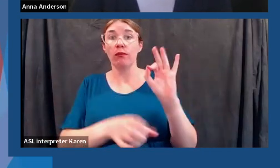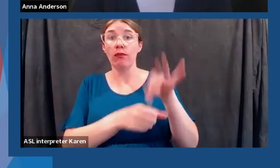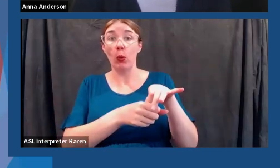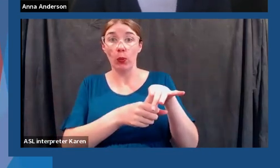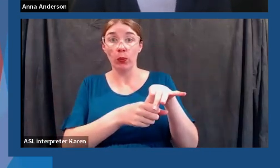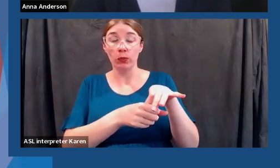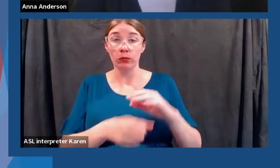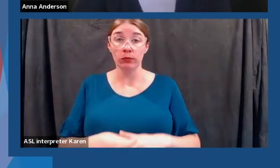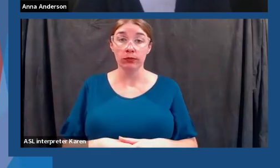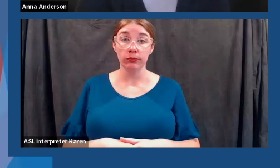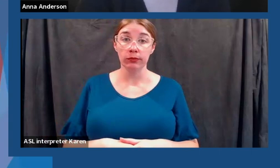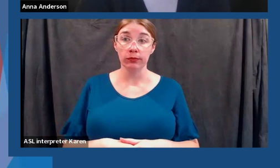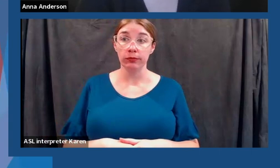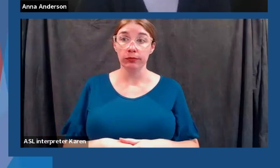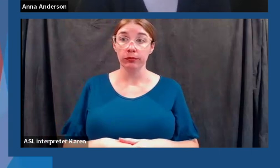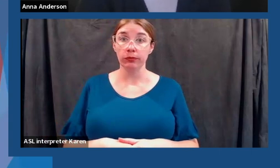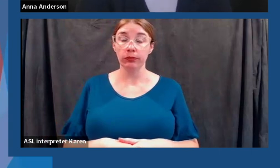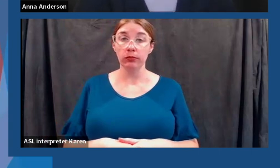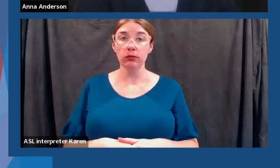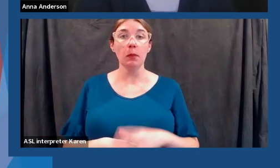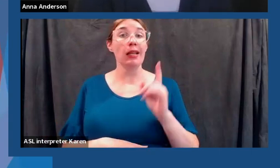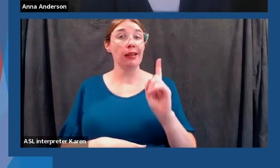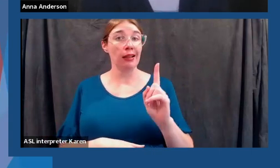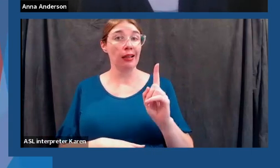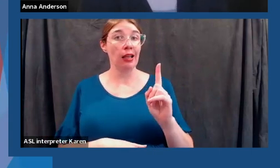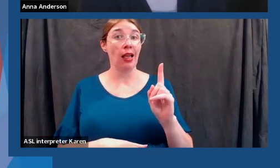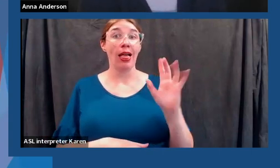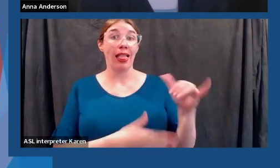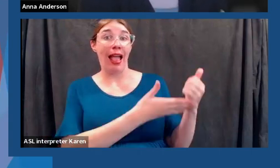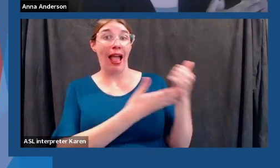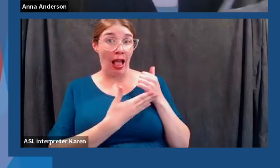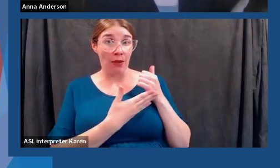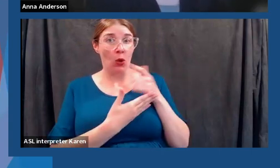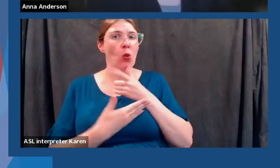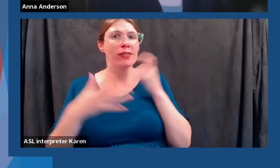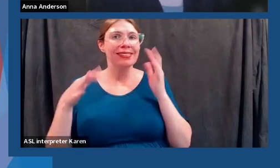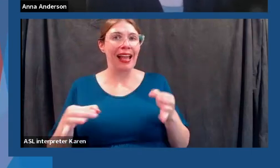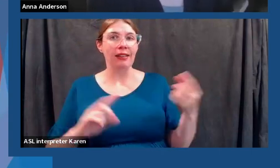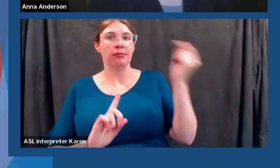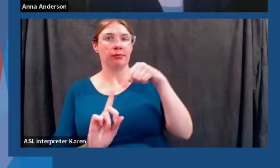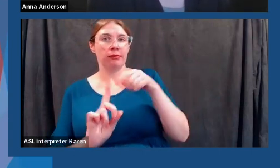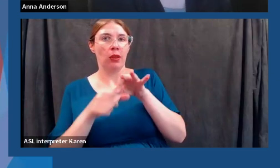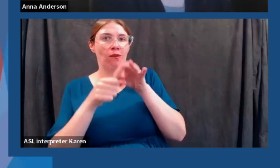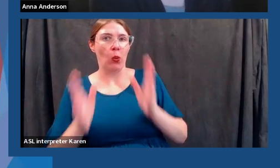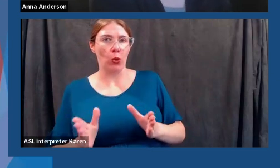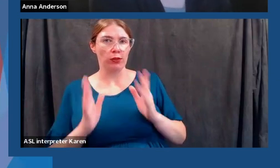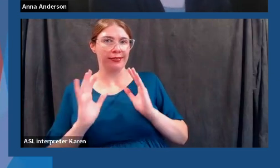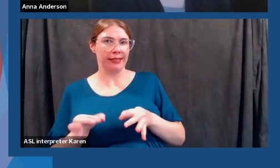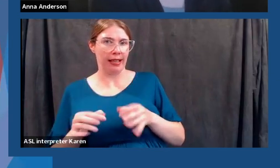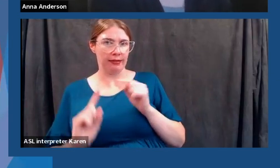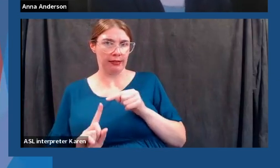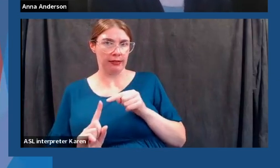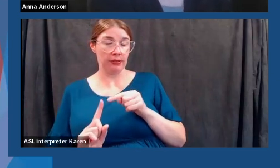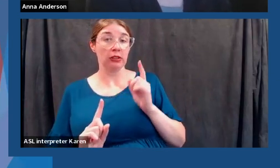assistance should be directed by the voter. So whatever assistance they need and ask for, that's what